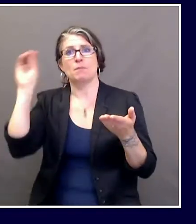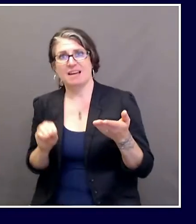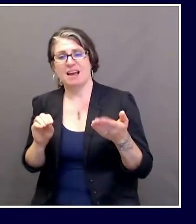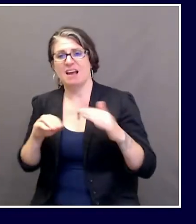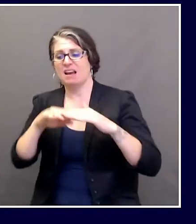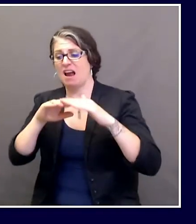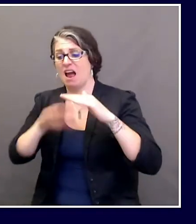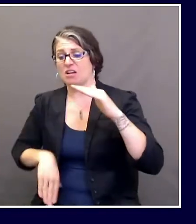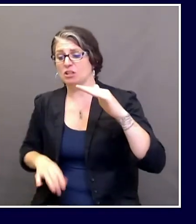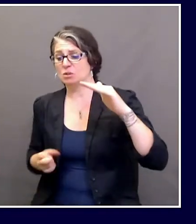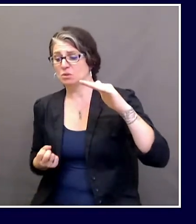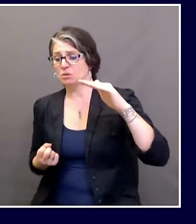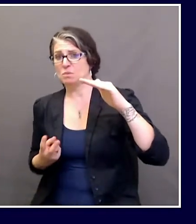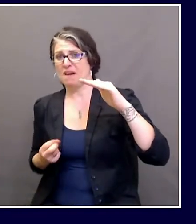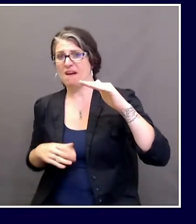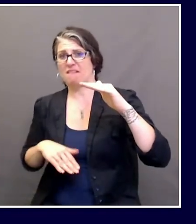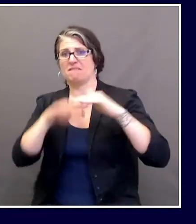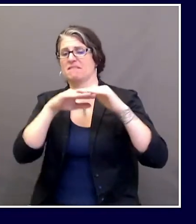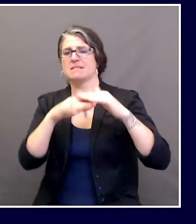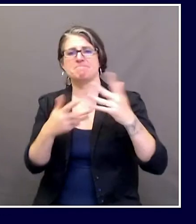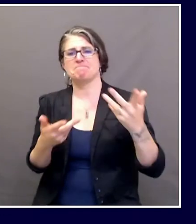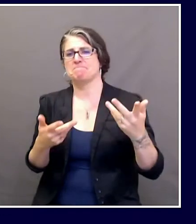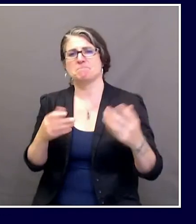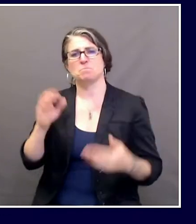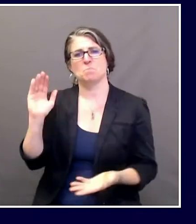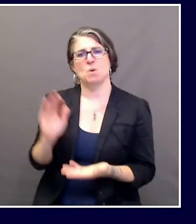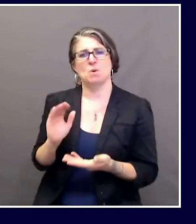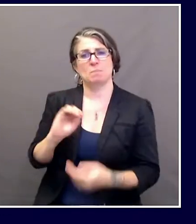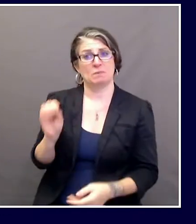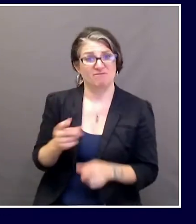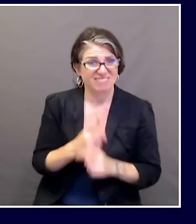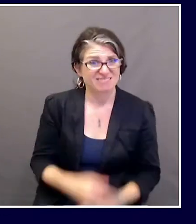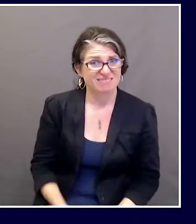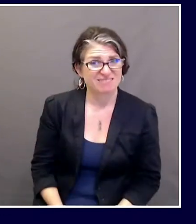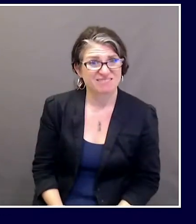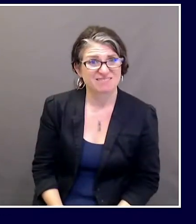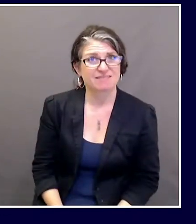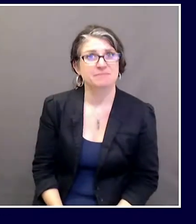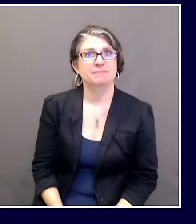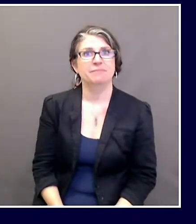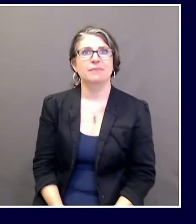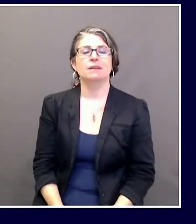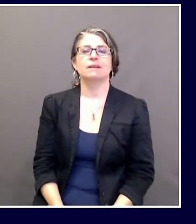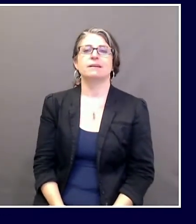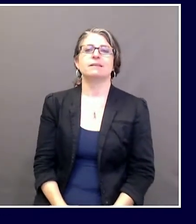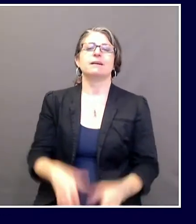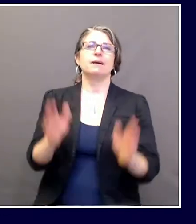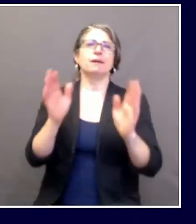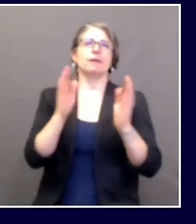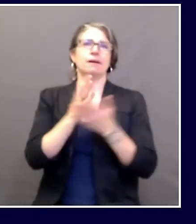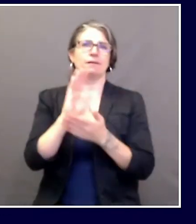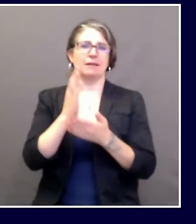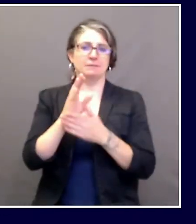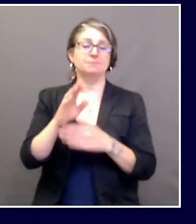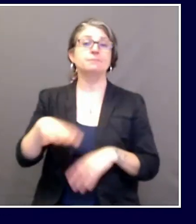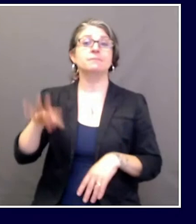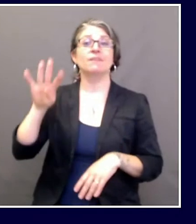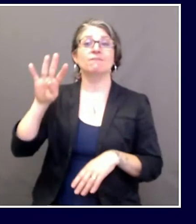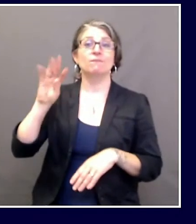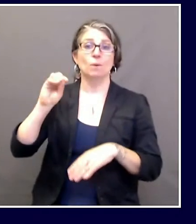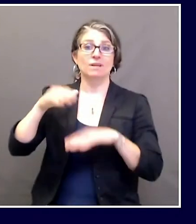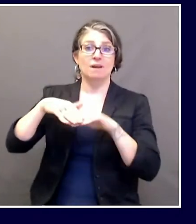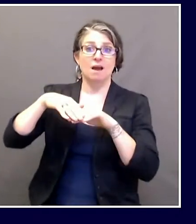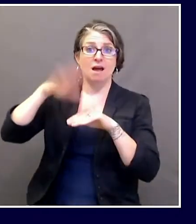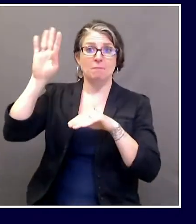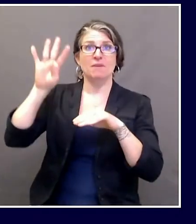The gap is narrowing, the gap here being those younger than 40 versus those older than 40. Just in the